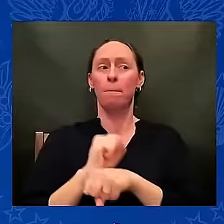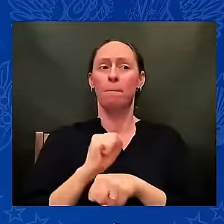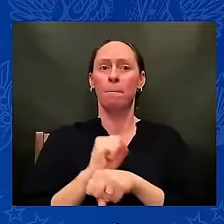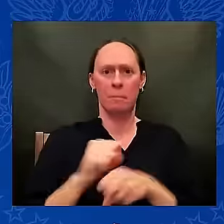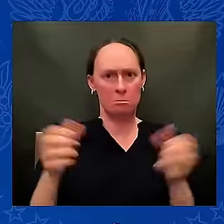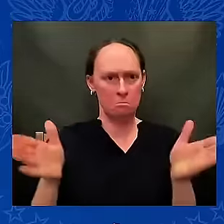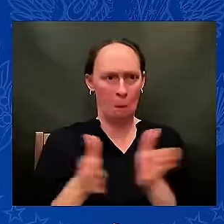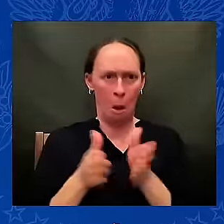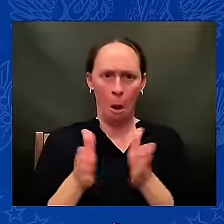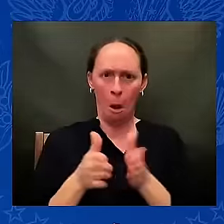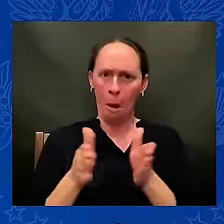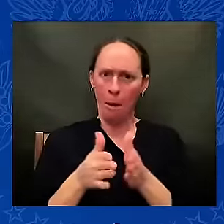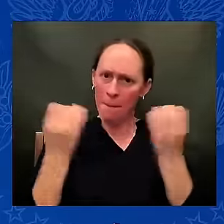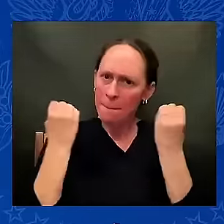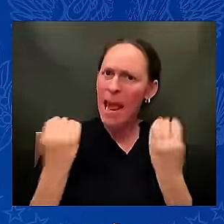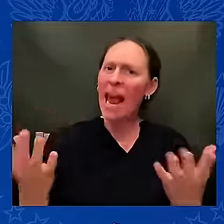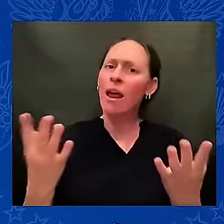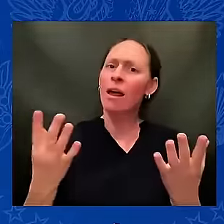God's sake.